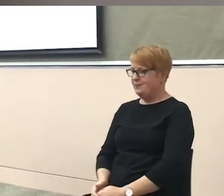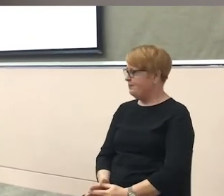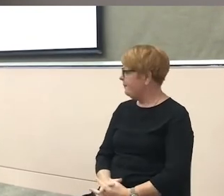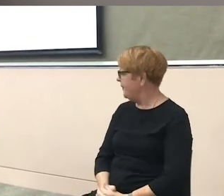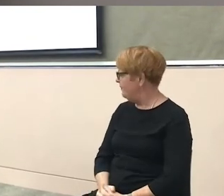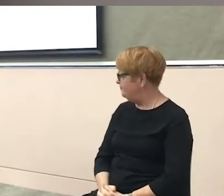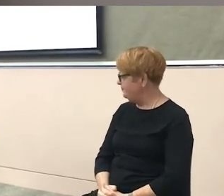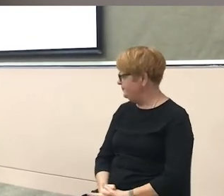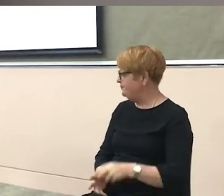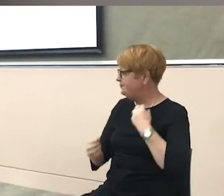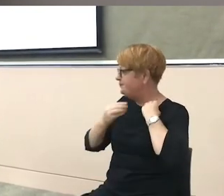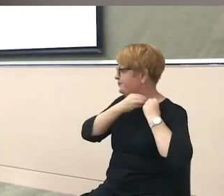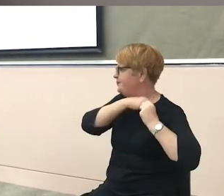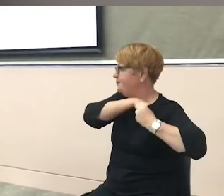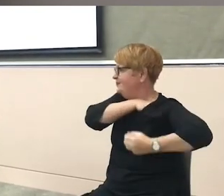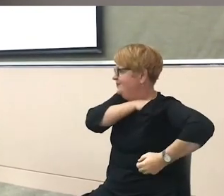but